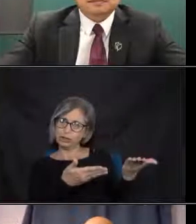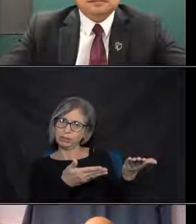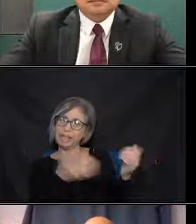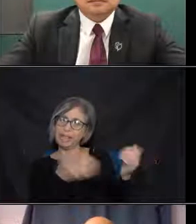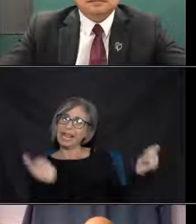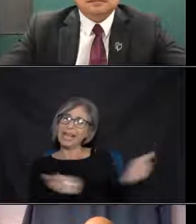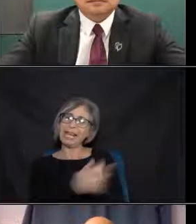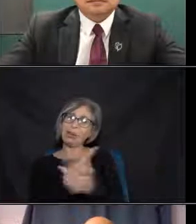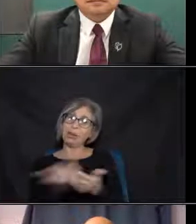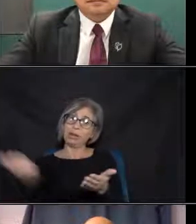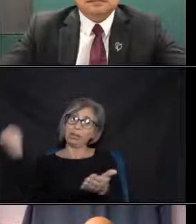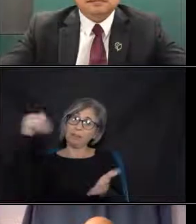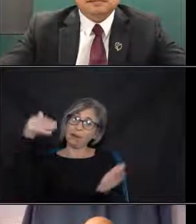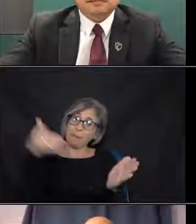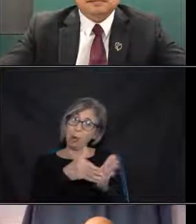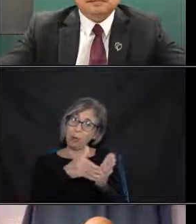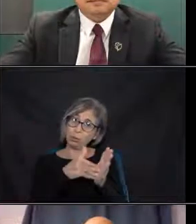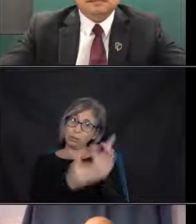anyone oppose?